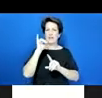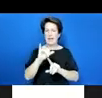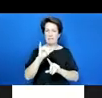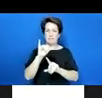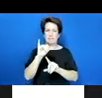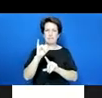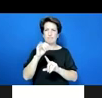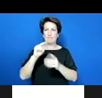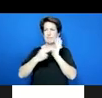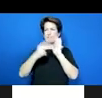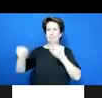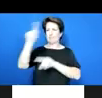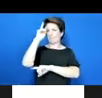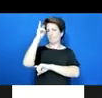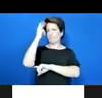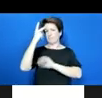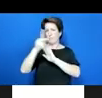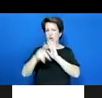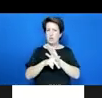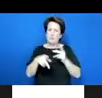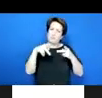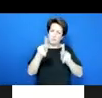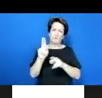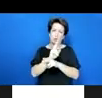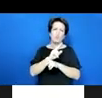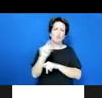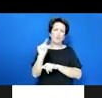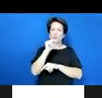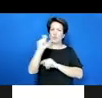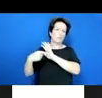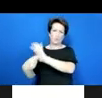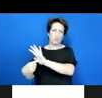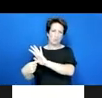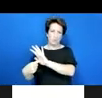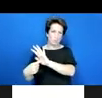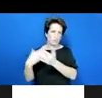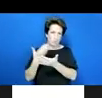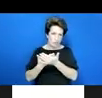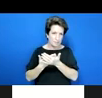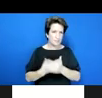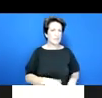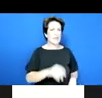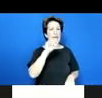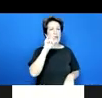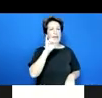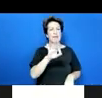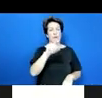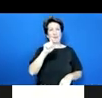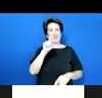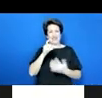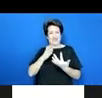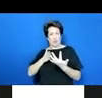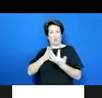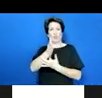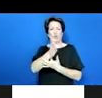policy. That shouldn't happen. Other exemptions are if you need to pass through the space to access, through indoor space to access an